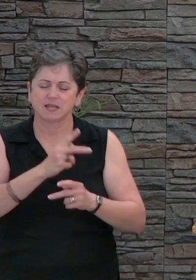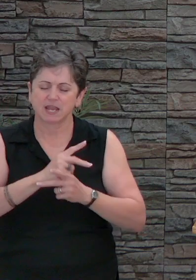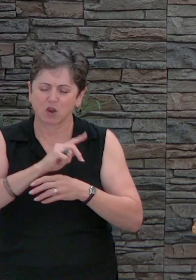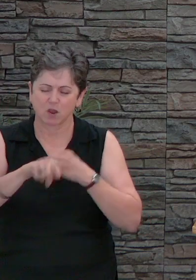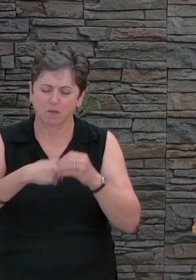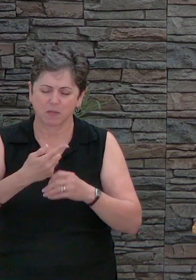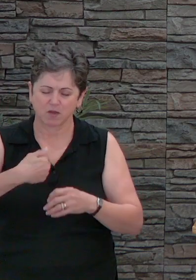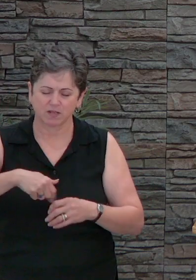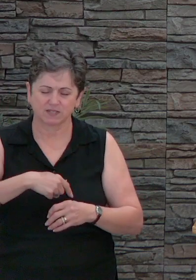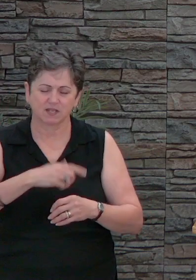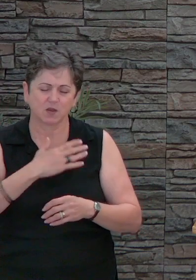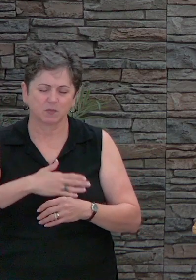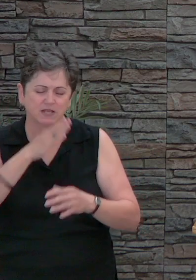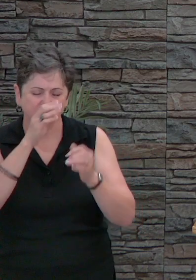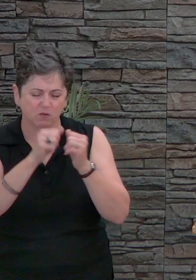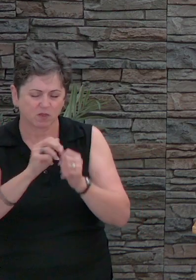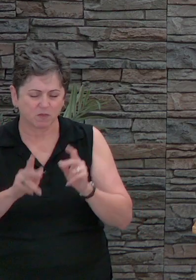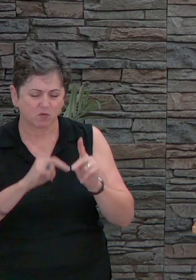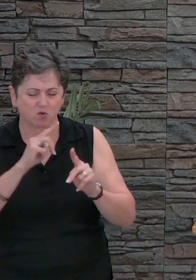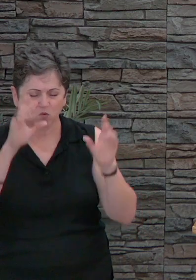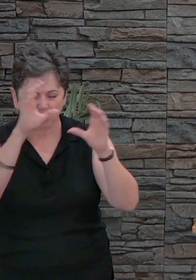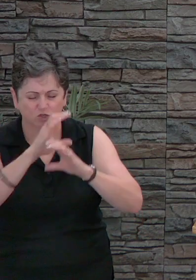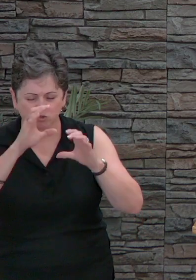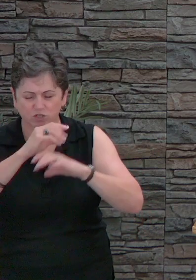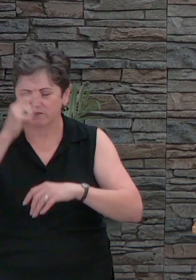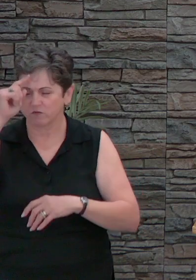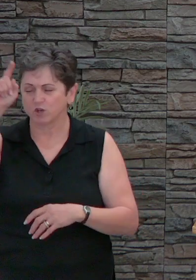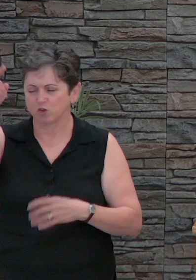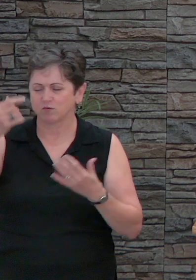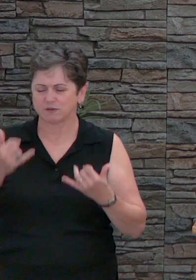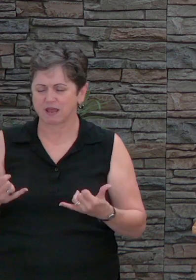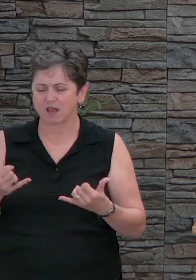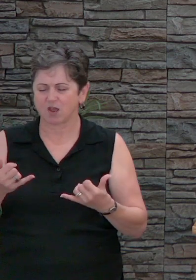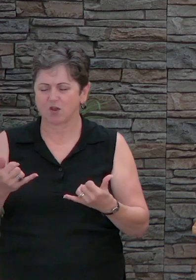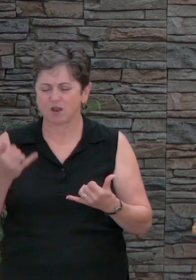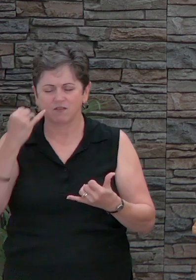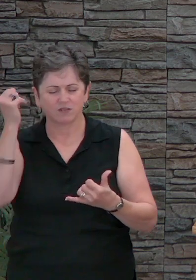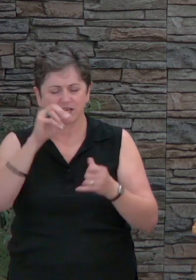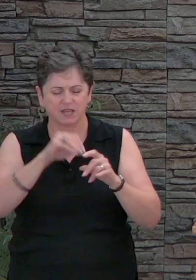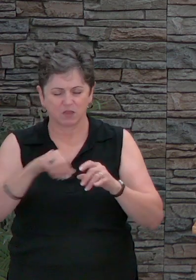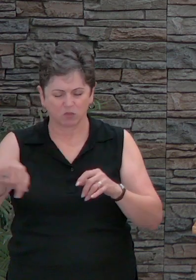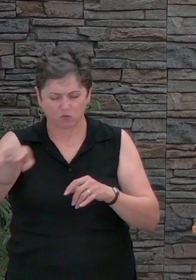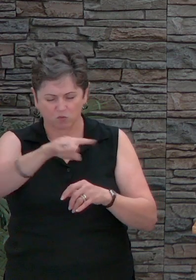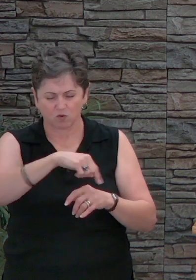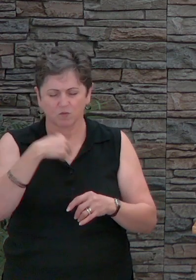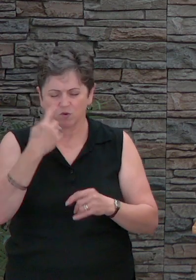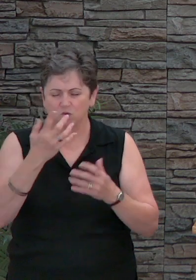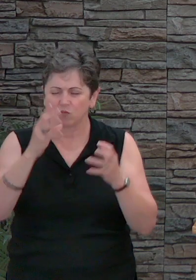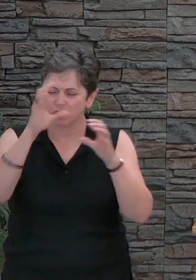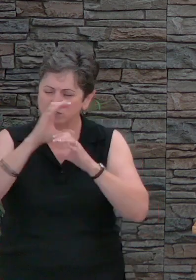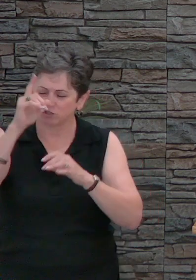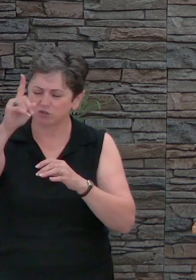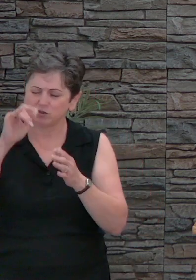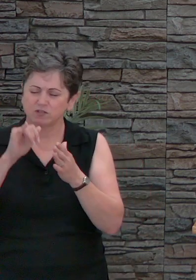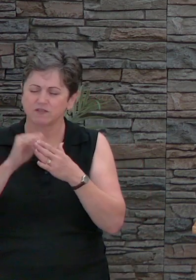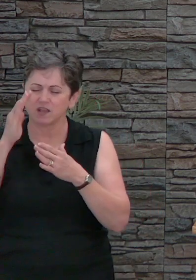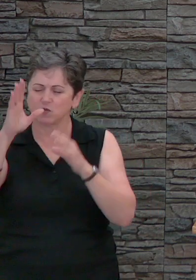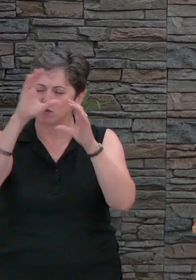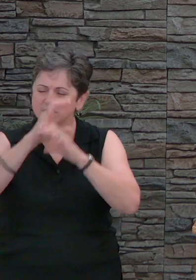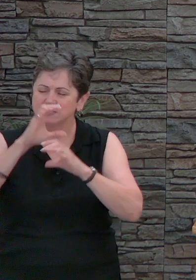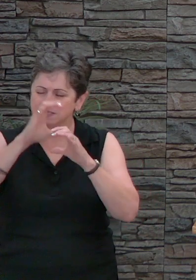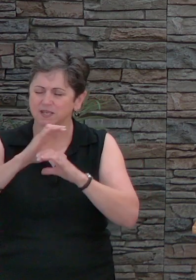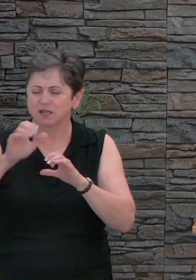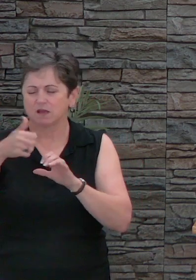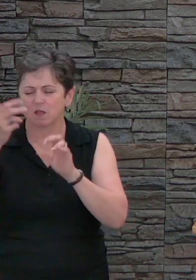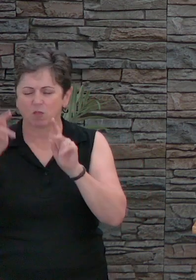us. Father, please be with those that are searching for you right now. If there's any in this room that they'll seek out